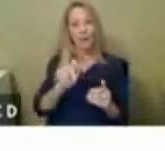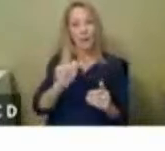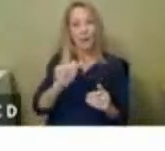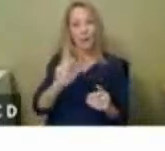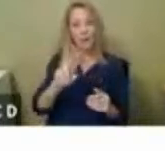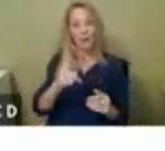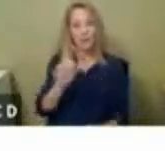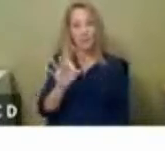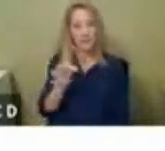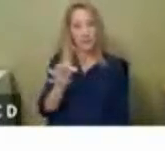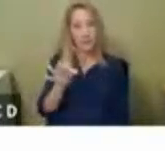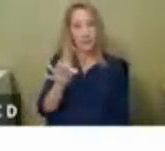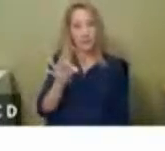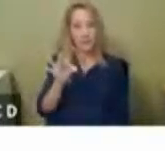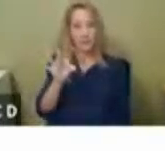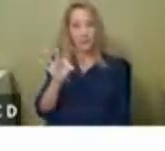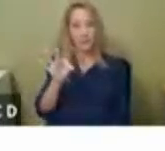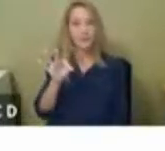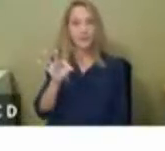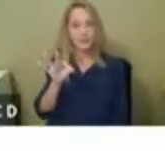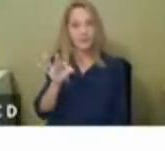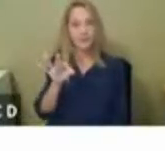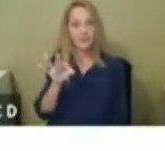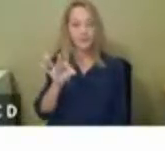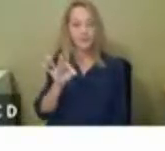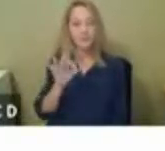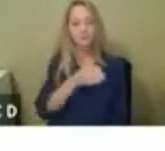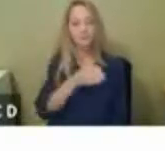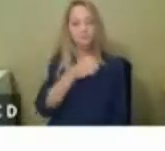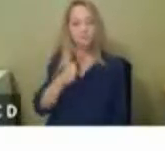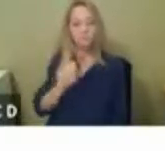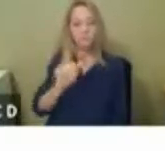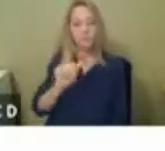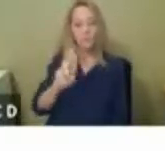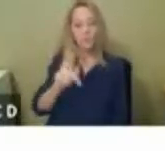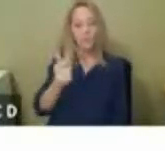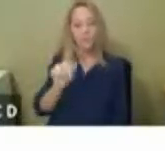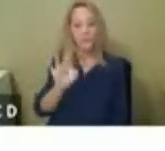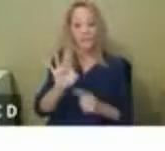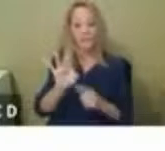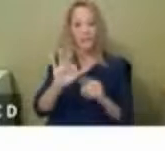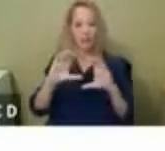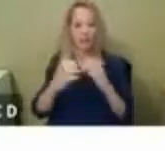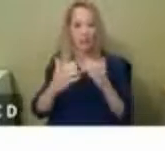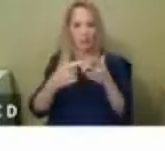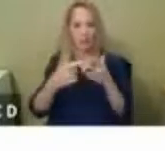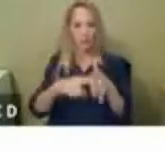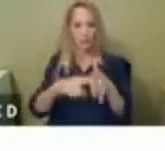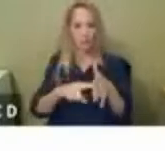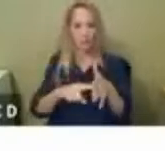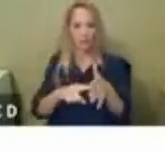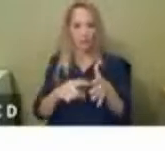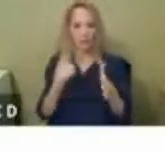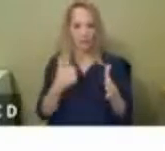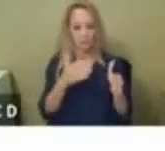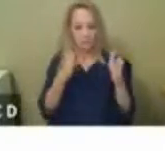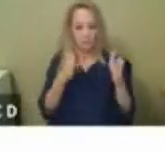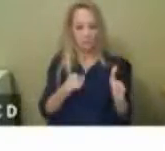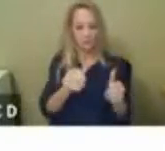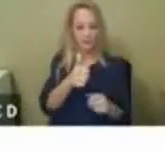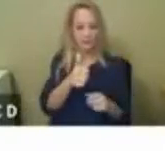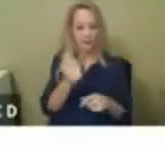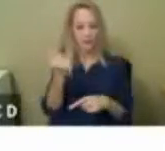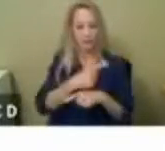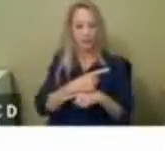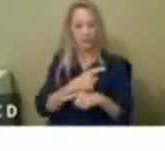9th. On August 19th, classes started. So we gave ourselves 10 days to move students